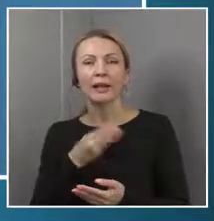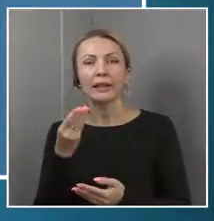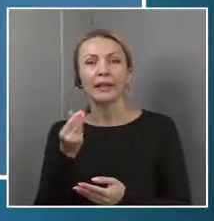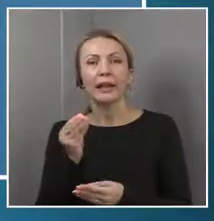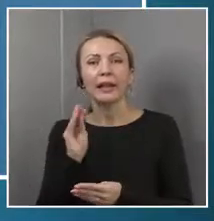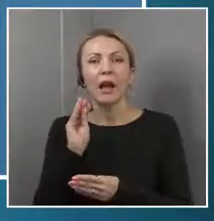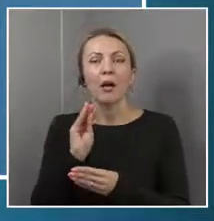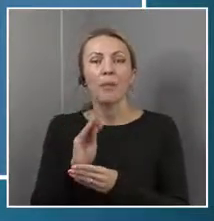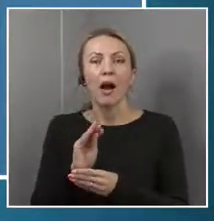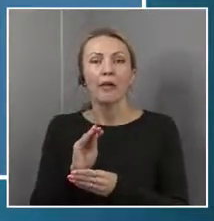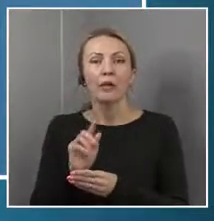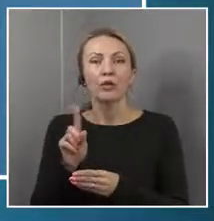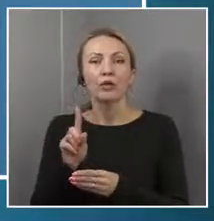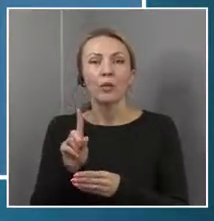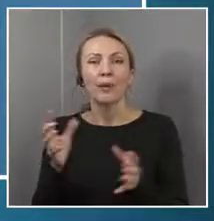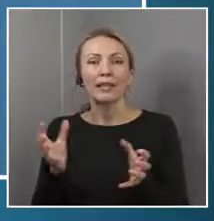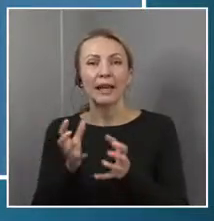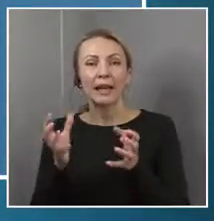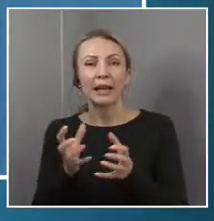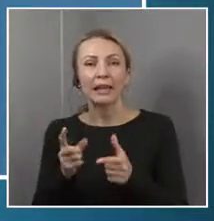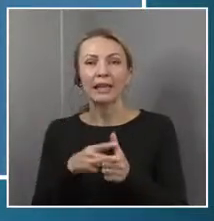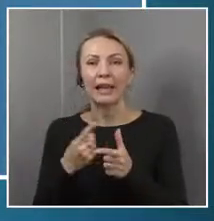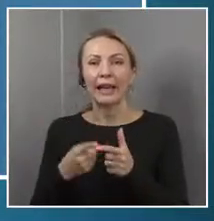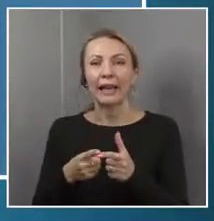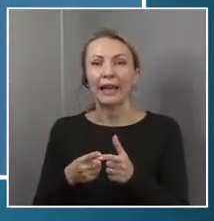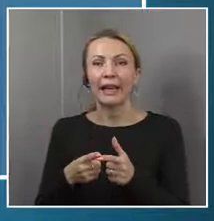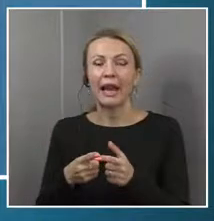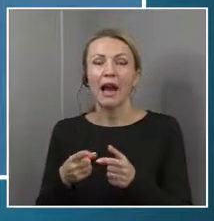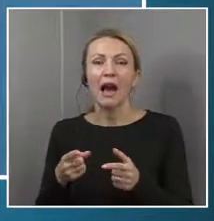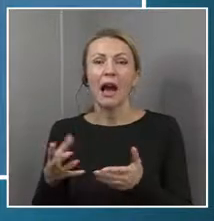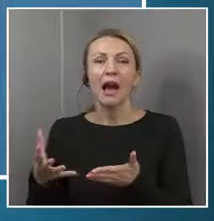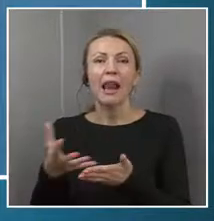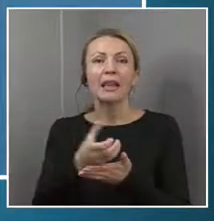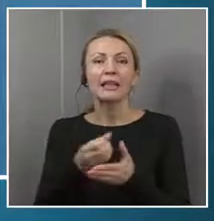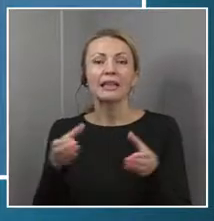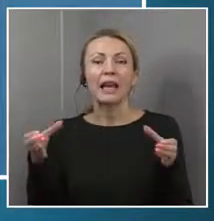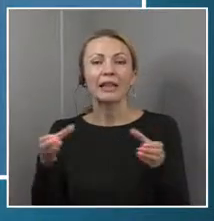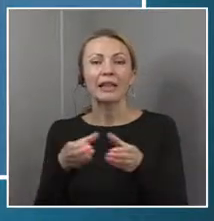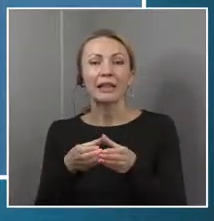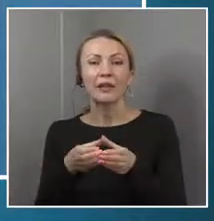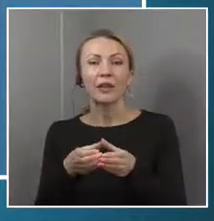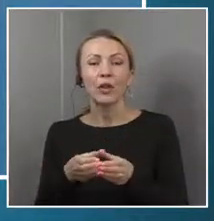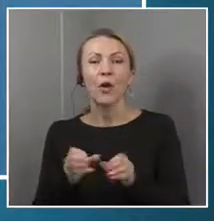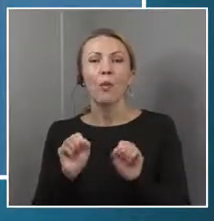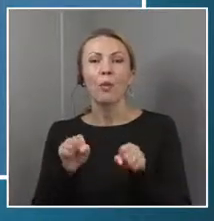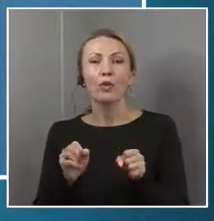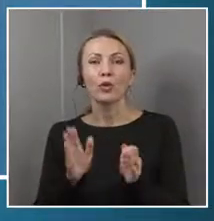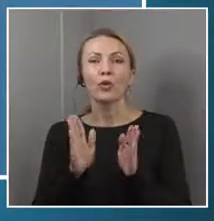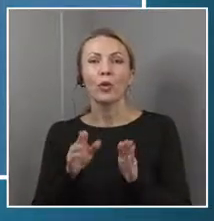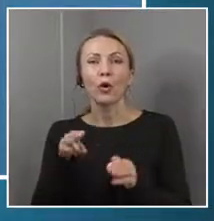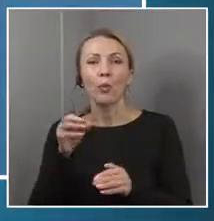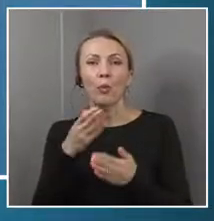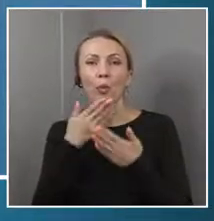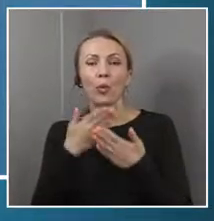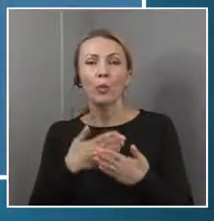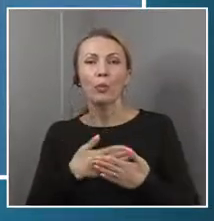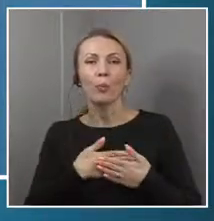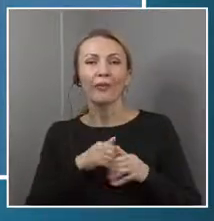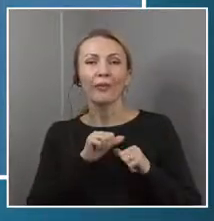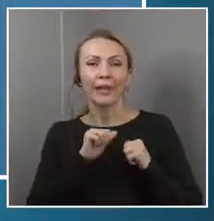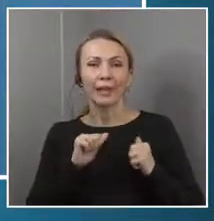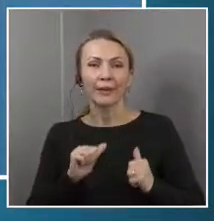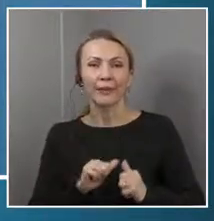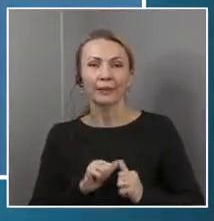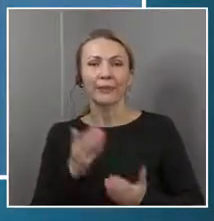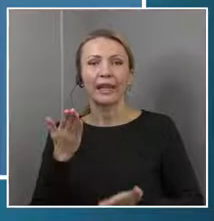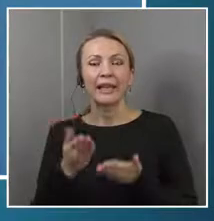you a collector or are you an investor? You buy art as an investment or you buy it because you're interested in it. In Russia, if you buy Russian